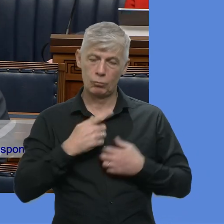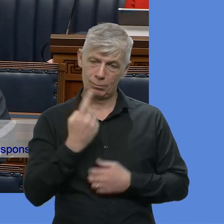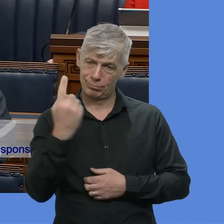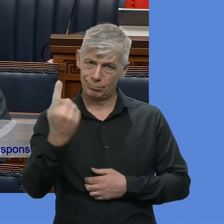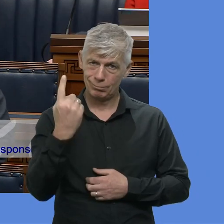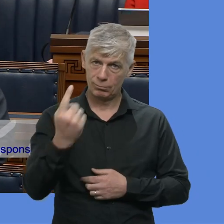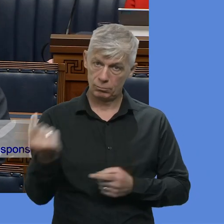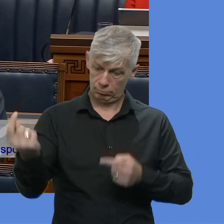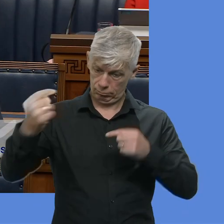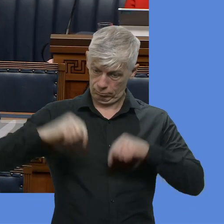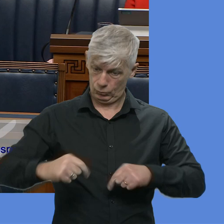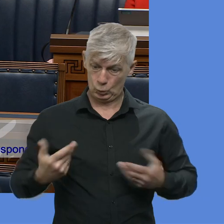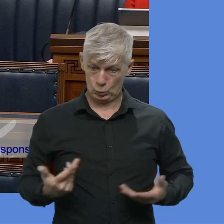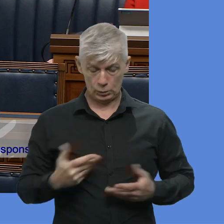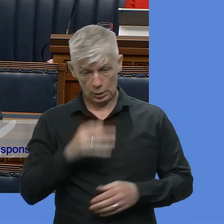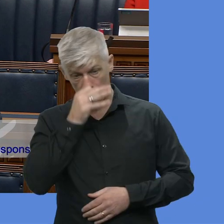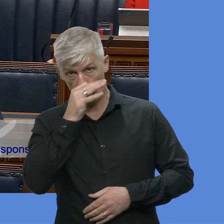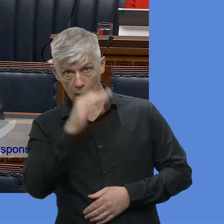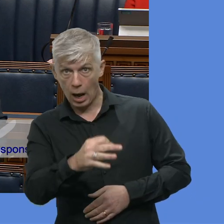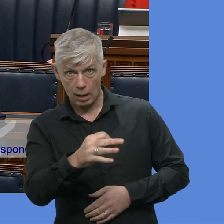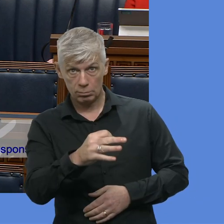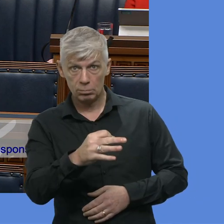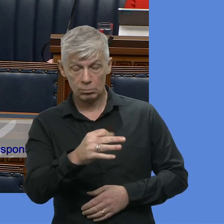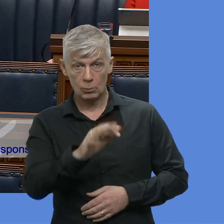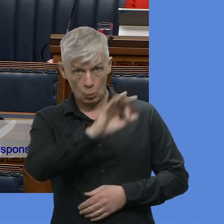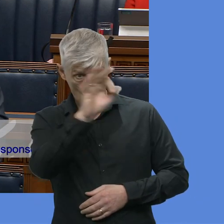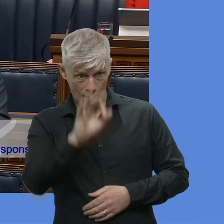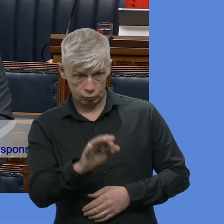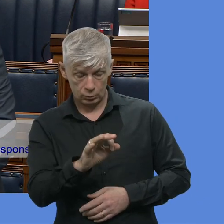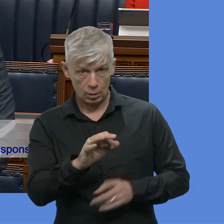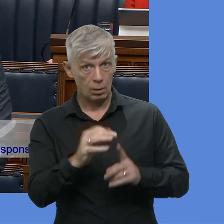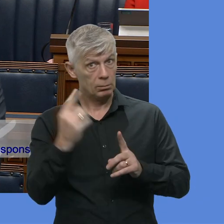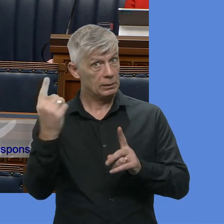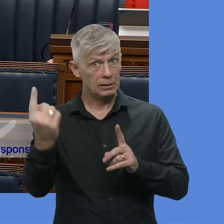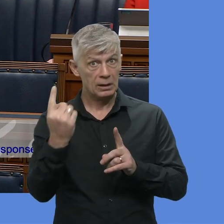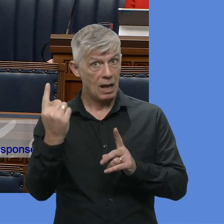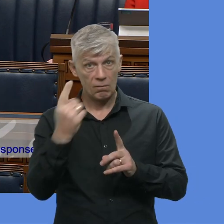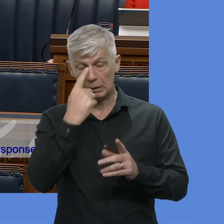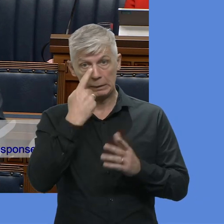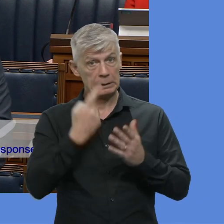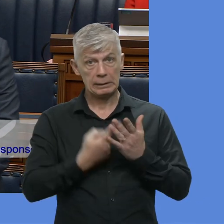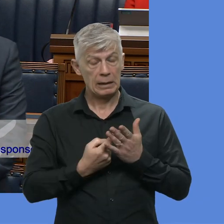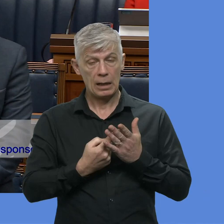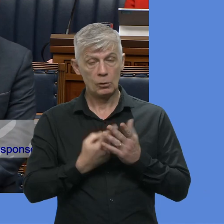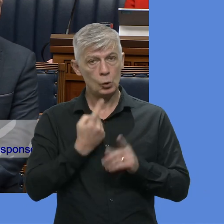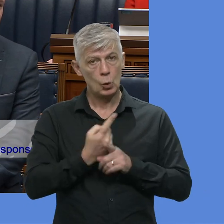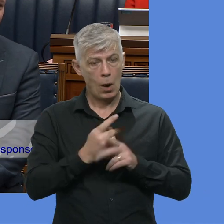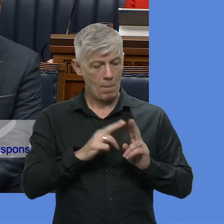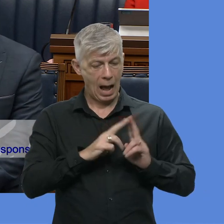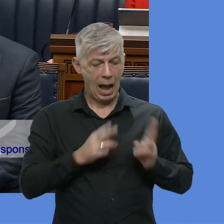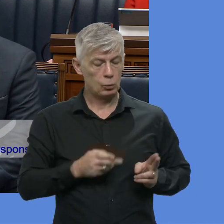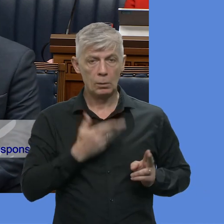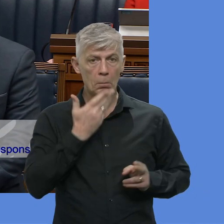has come along today to ask this question, and she hasn't decided to ask a question about housing,